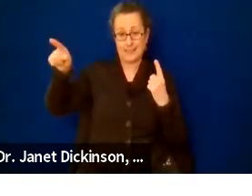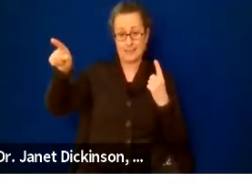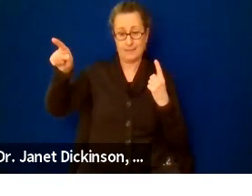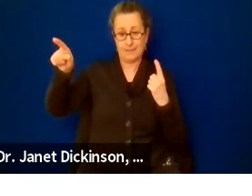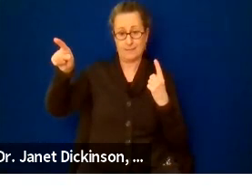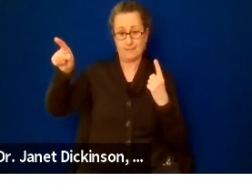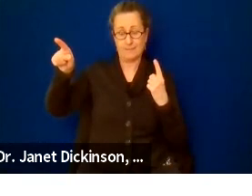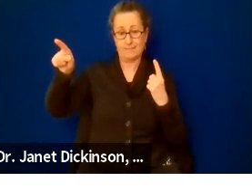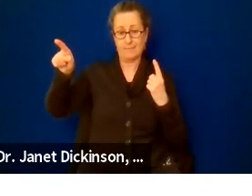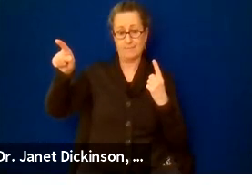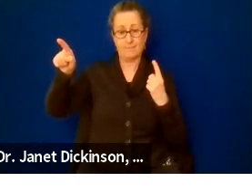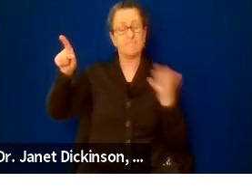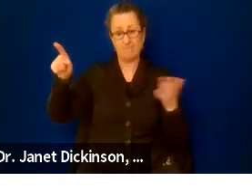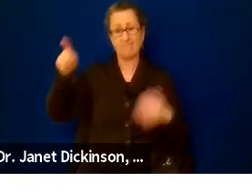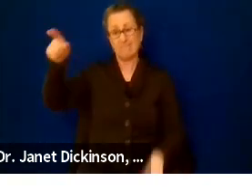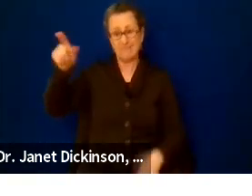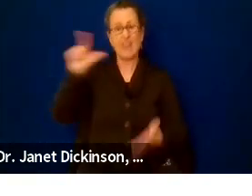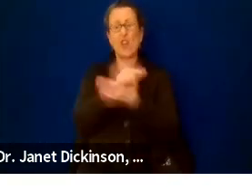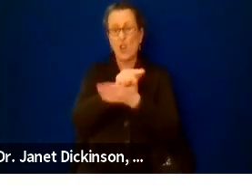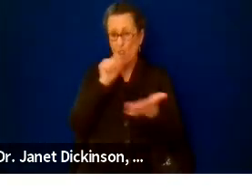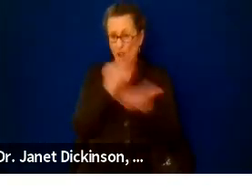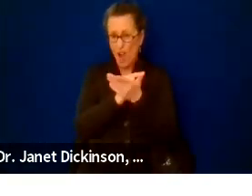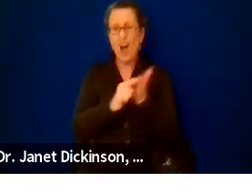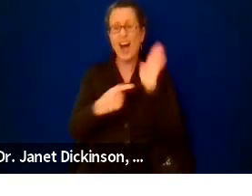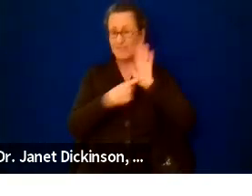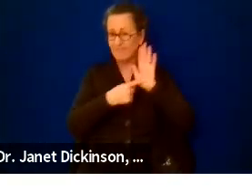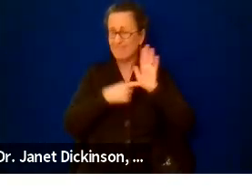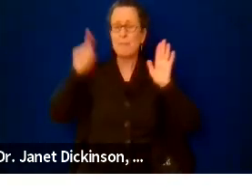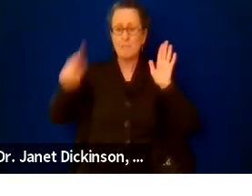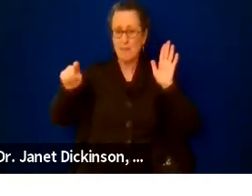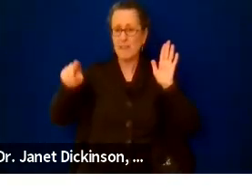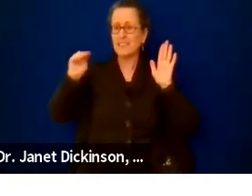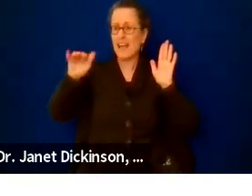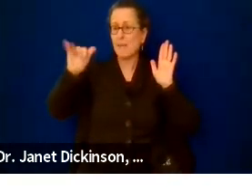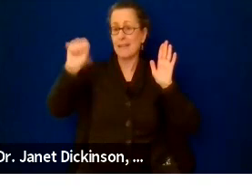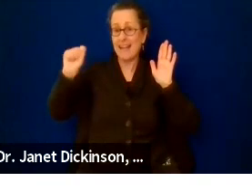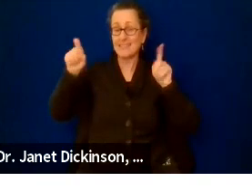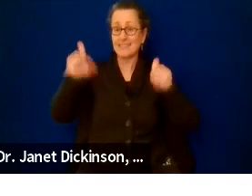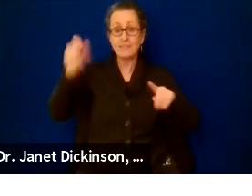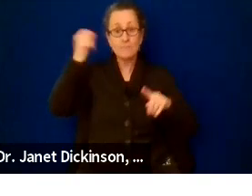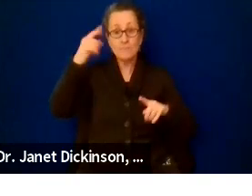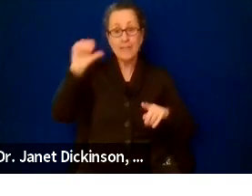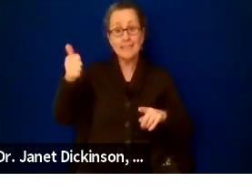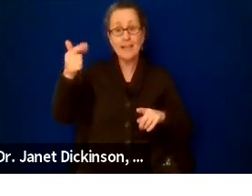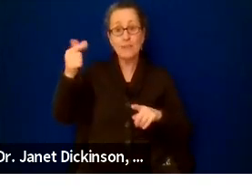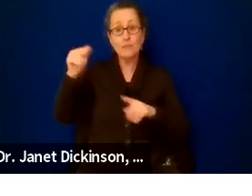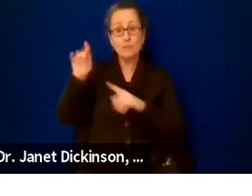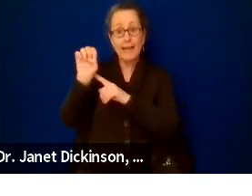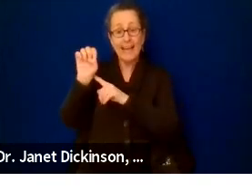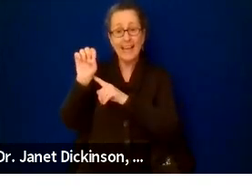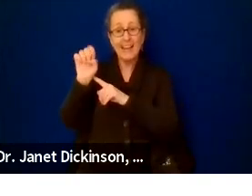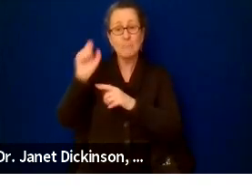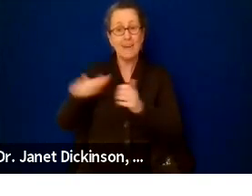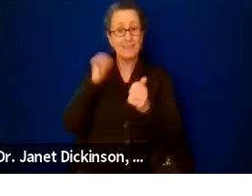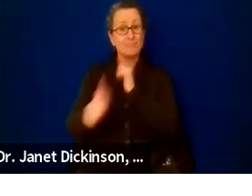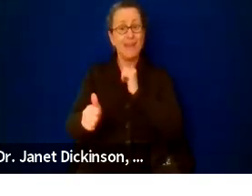is part of law in Massachusetts, particularly for 10th graders as a graduation requirement. So that's the first